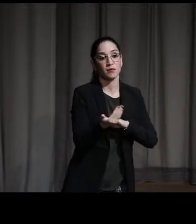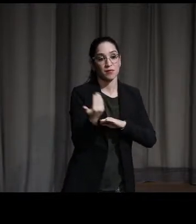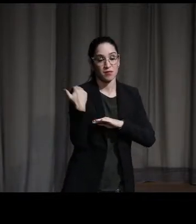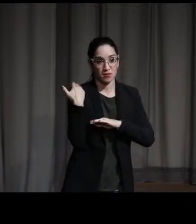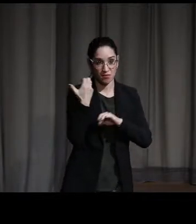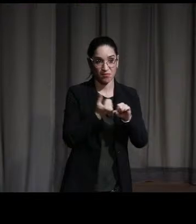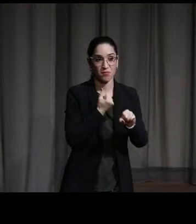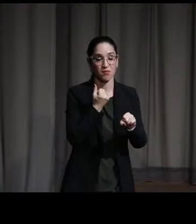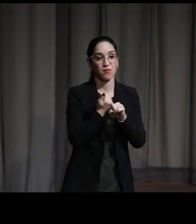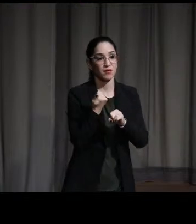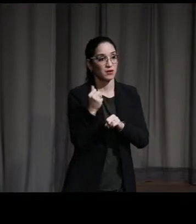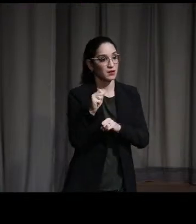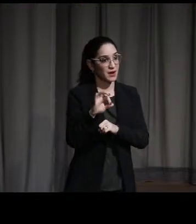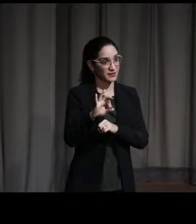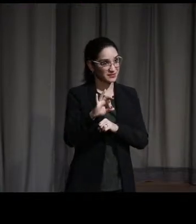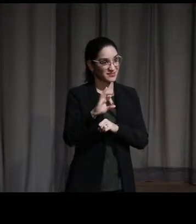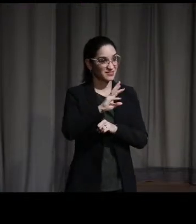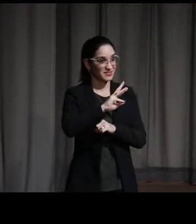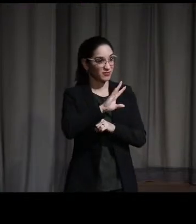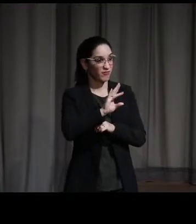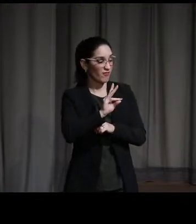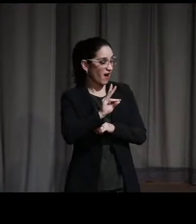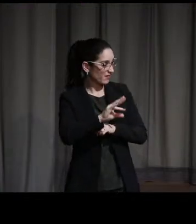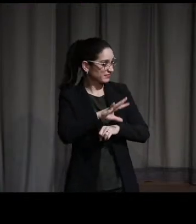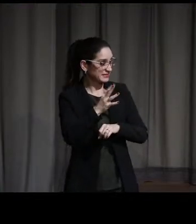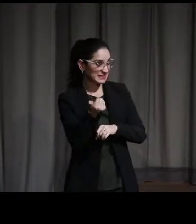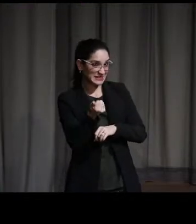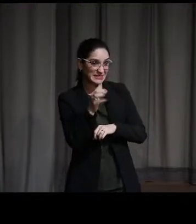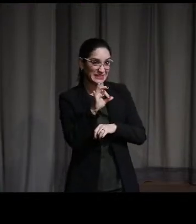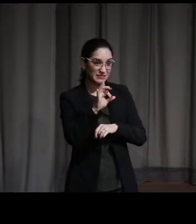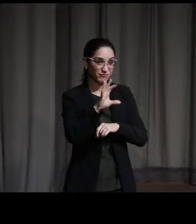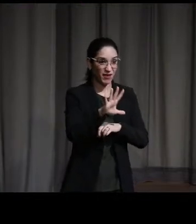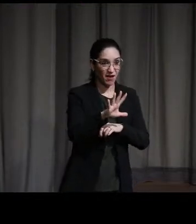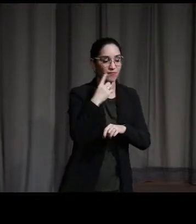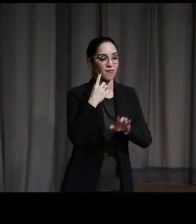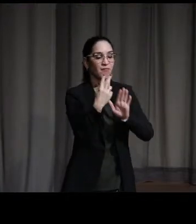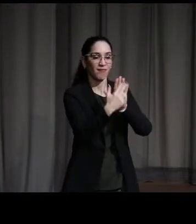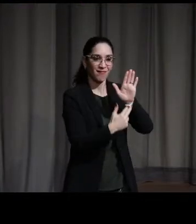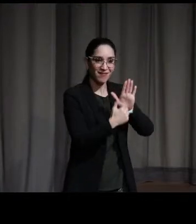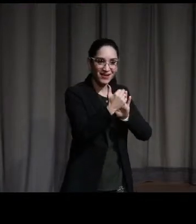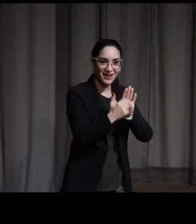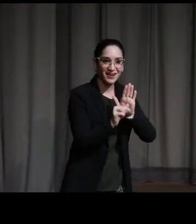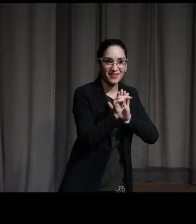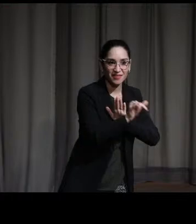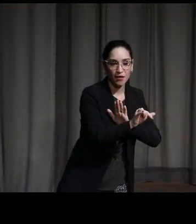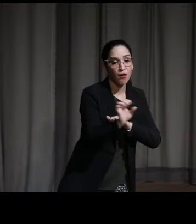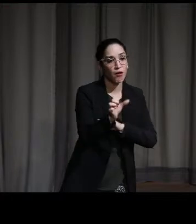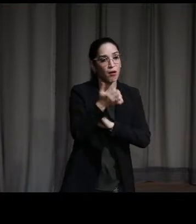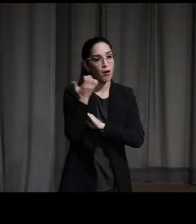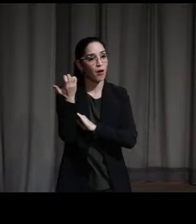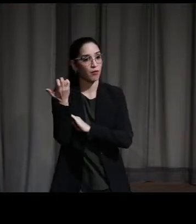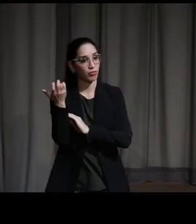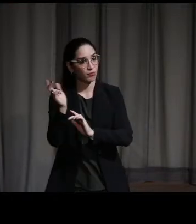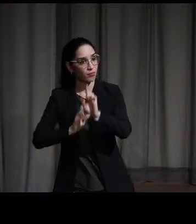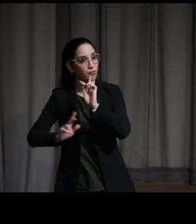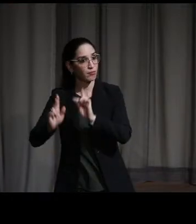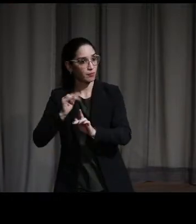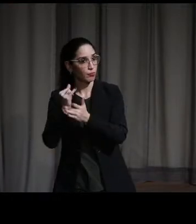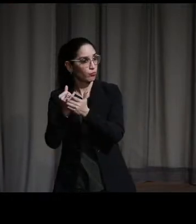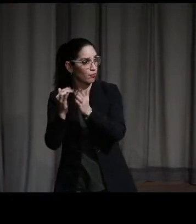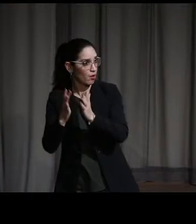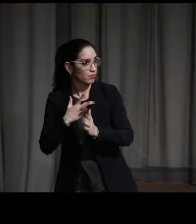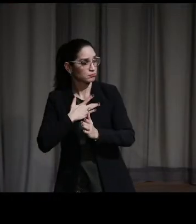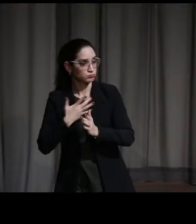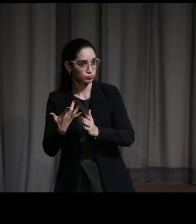that highlighted in the exhibition. Now, there were others that were also painting grotesques. Maybe you want to speak a little bit about